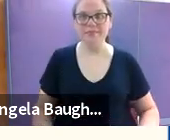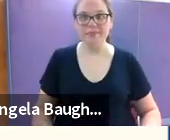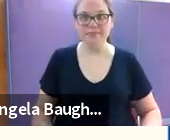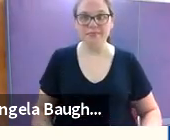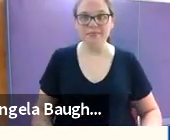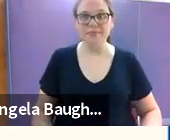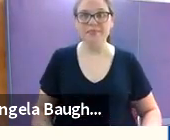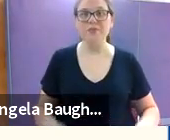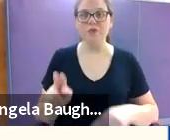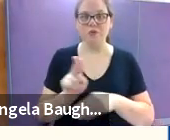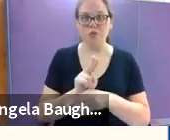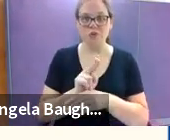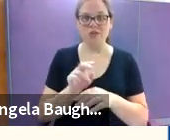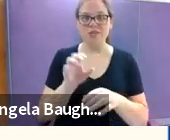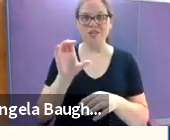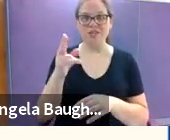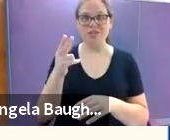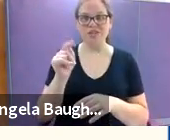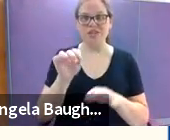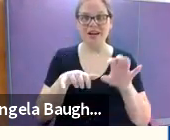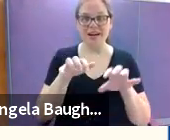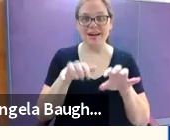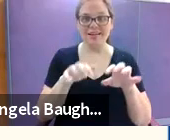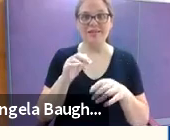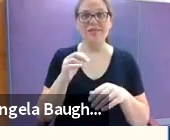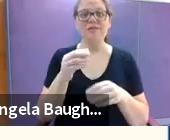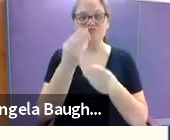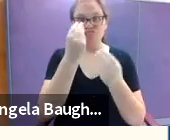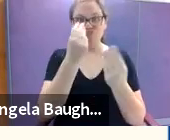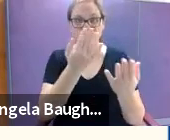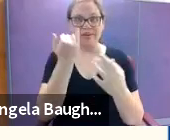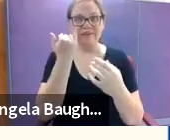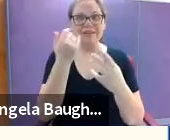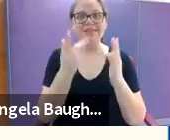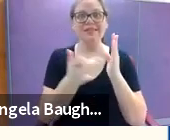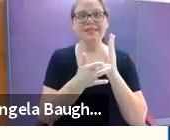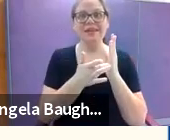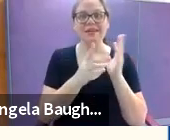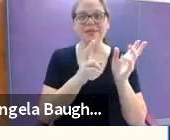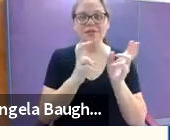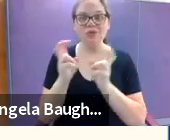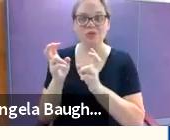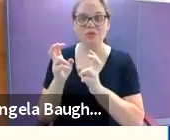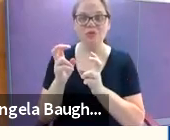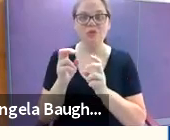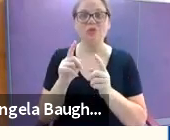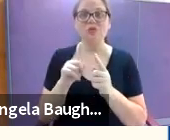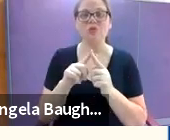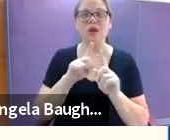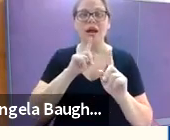Use chat to let us know of any tech issues. Use chat to ask or answer questions.